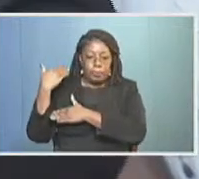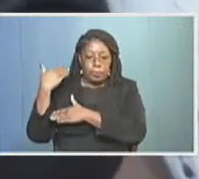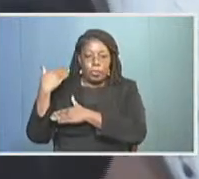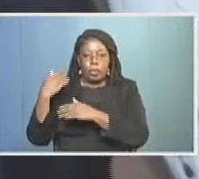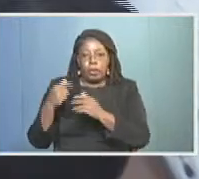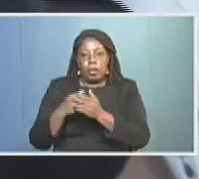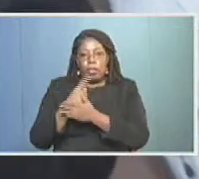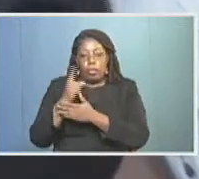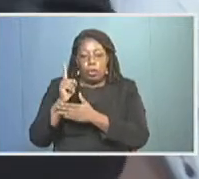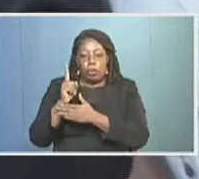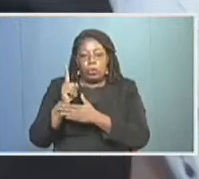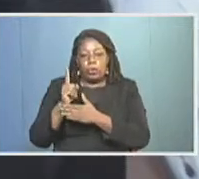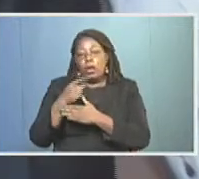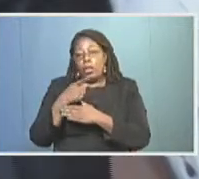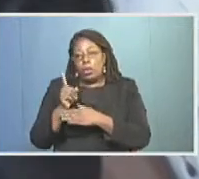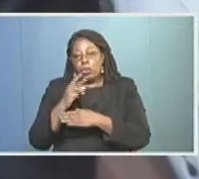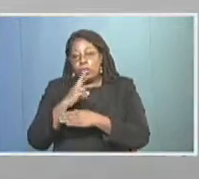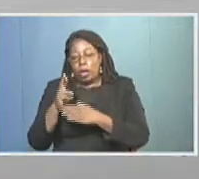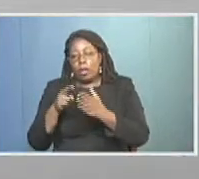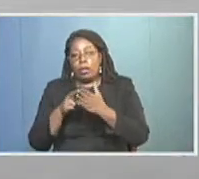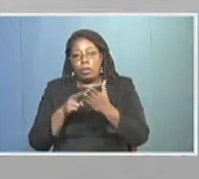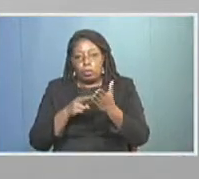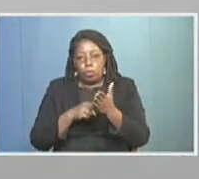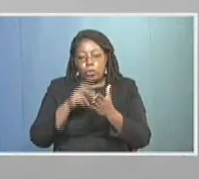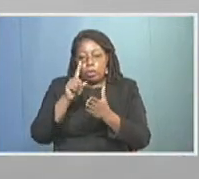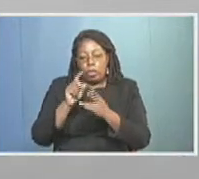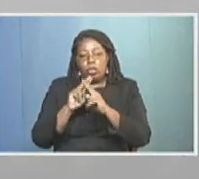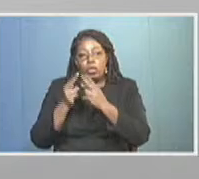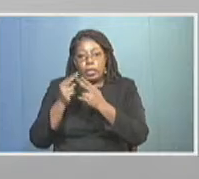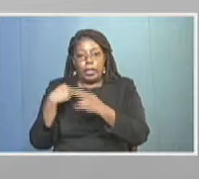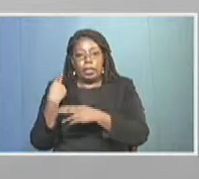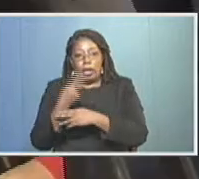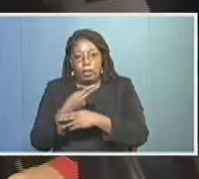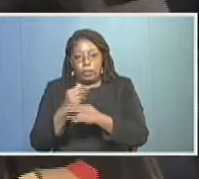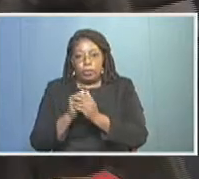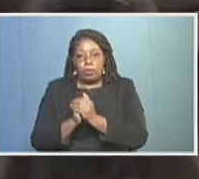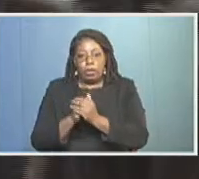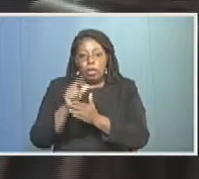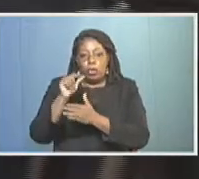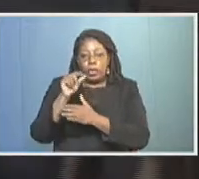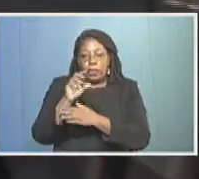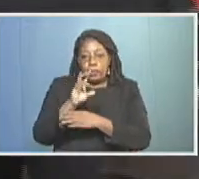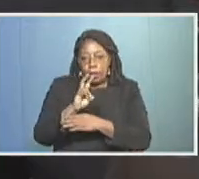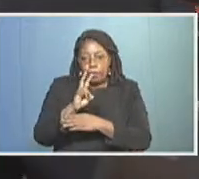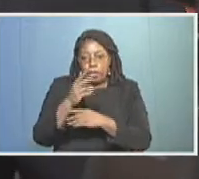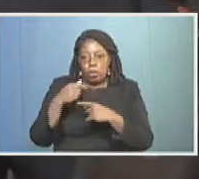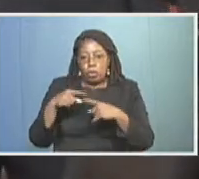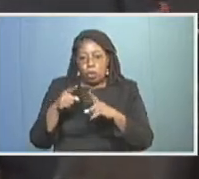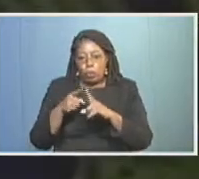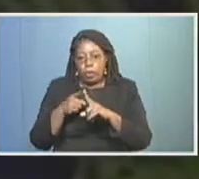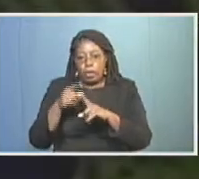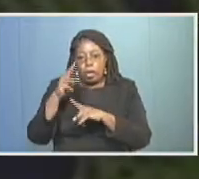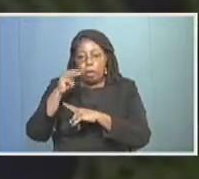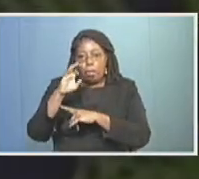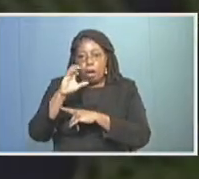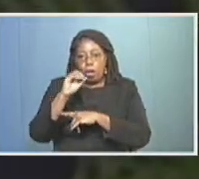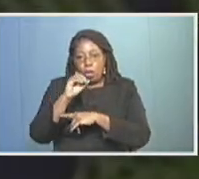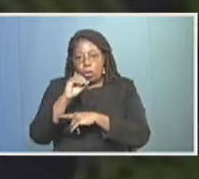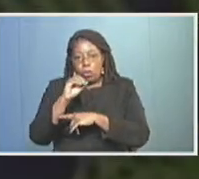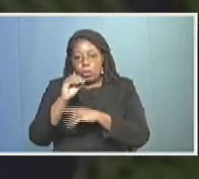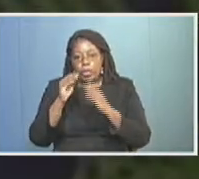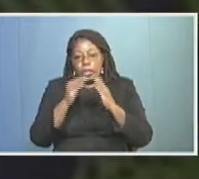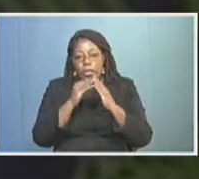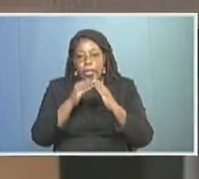Those are the principles that will unite us. On November 27th, Thompson will go head-to-head with Marco City MP